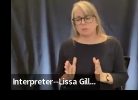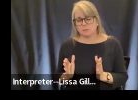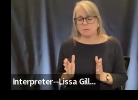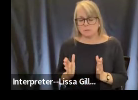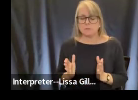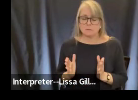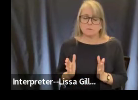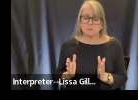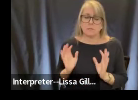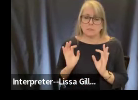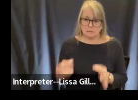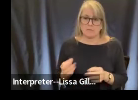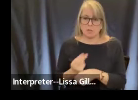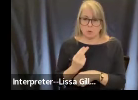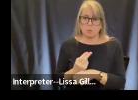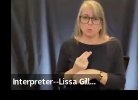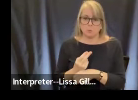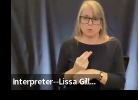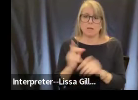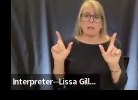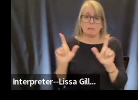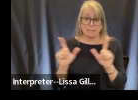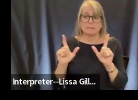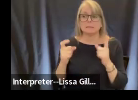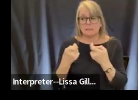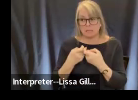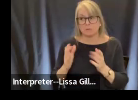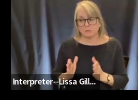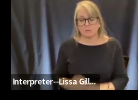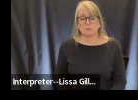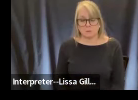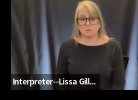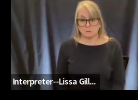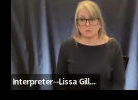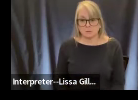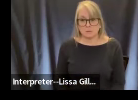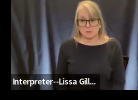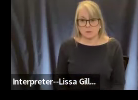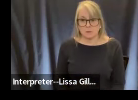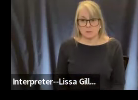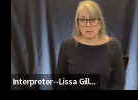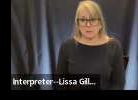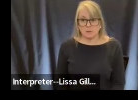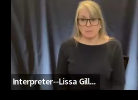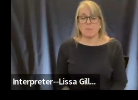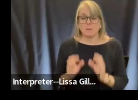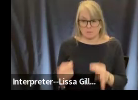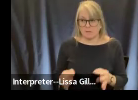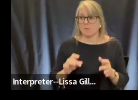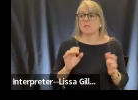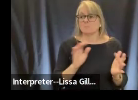definitely want to utilize a licensed electrician for work like that. But I would definitely start with your